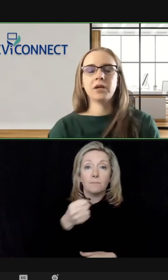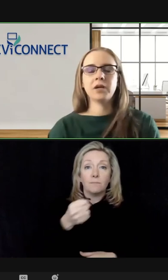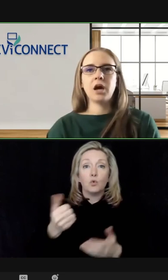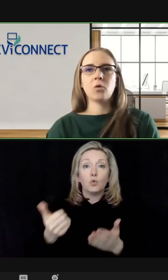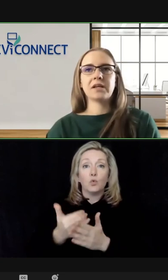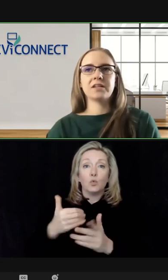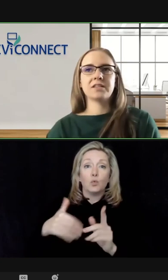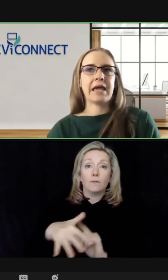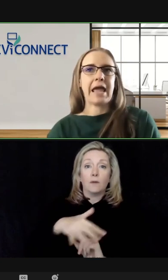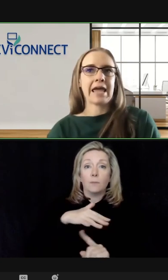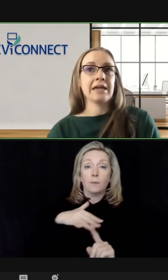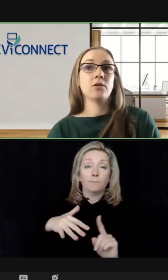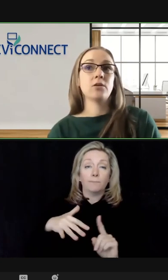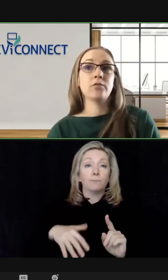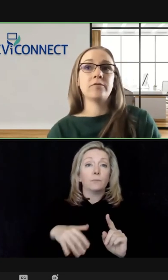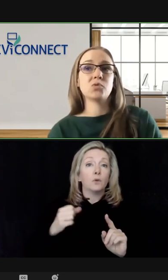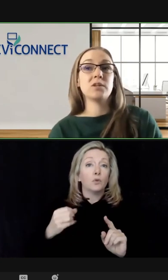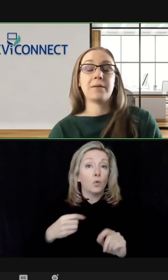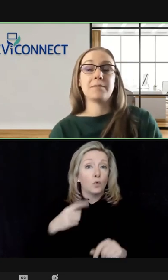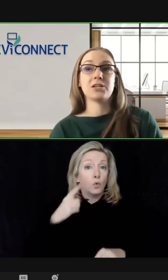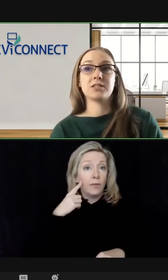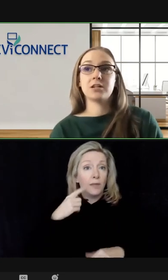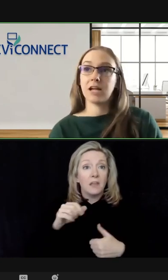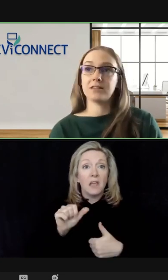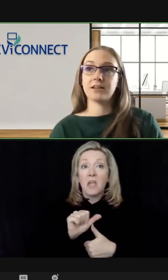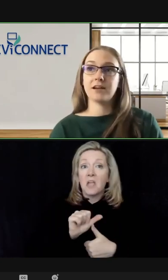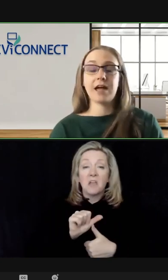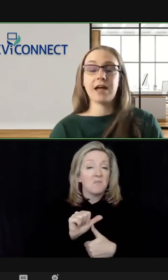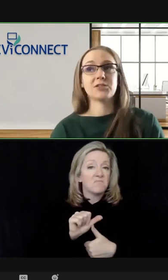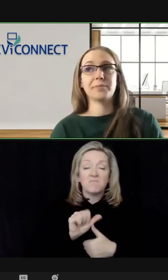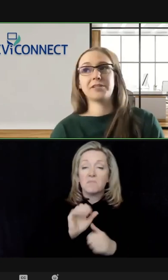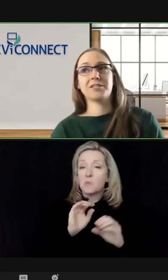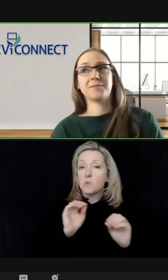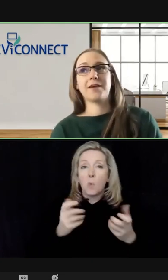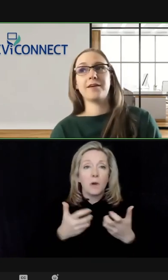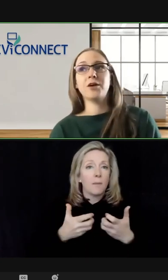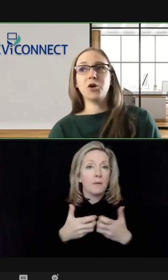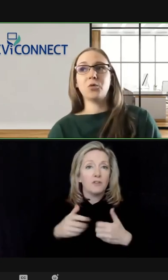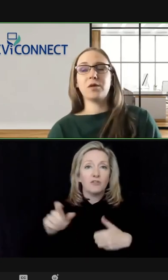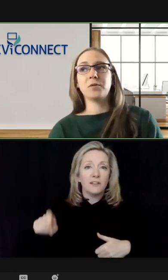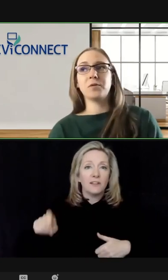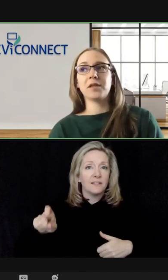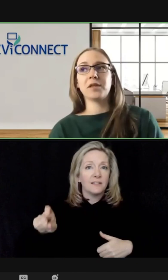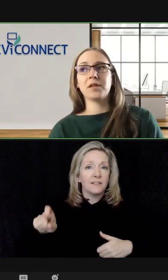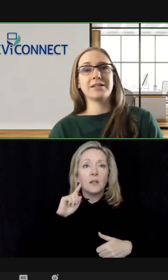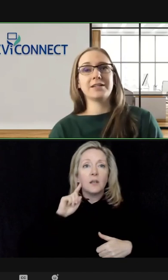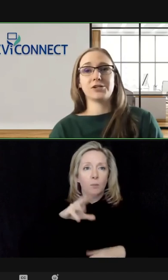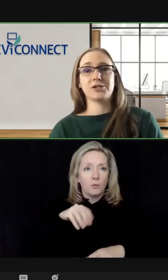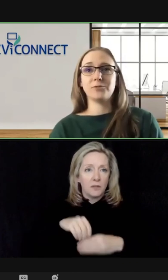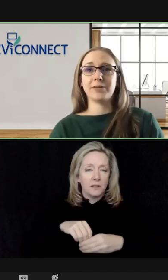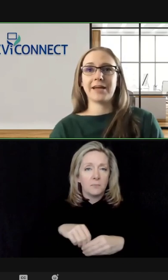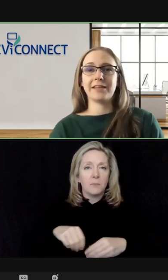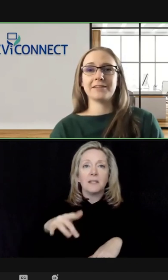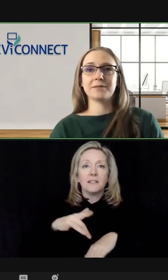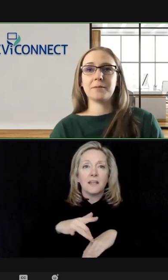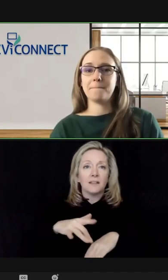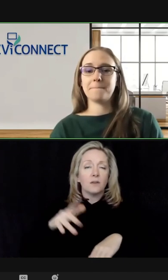for him, are we going to say A, no visual accommodations are necessary? Alex will participate with only auditory and